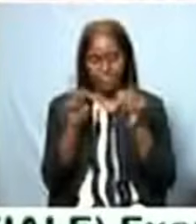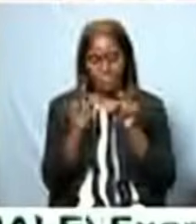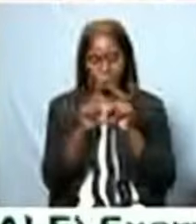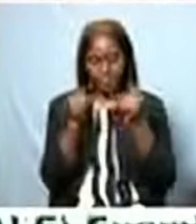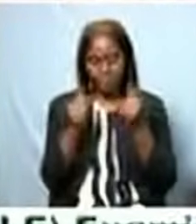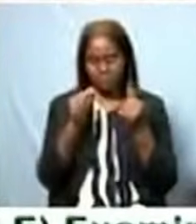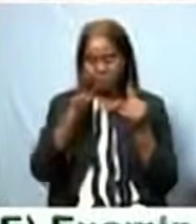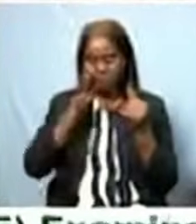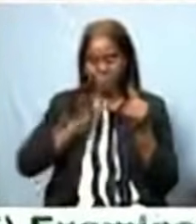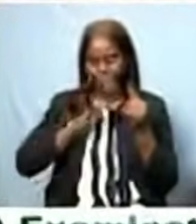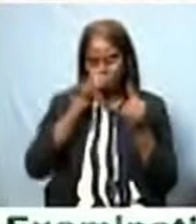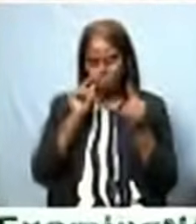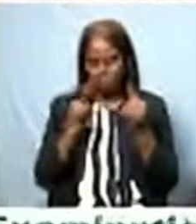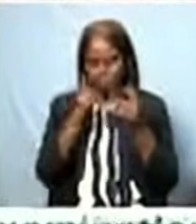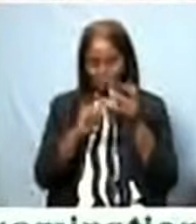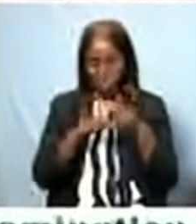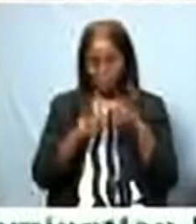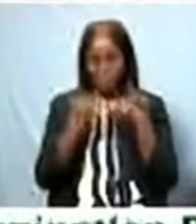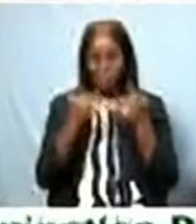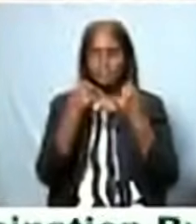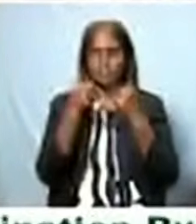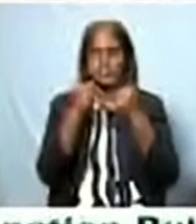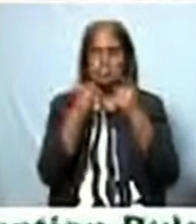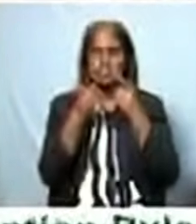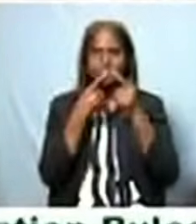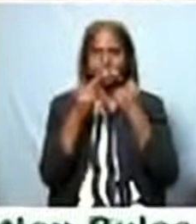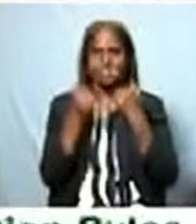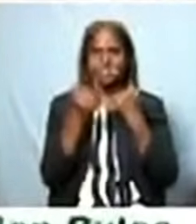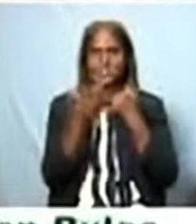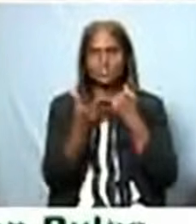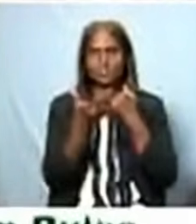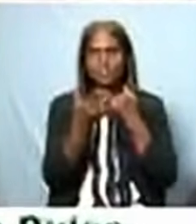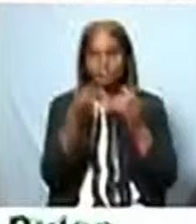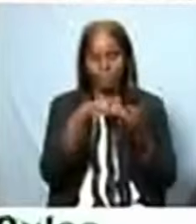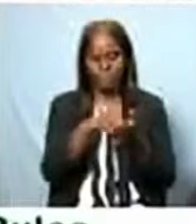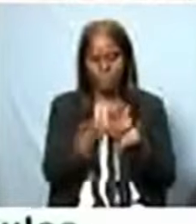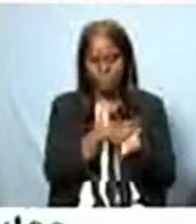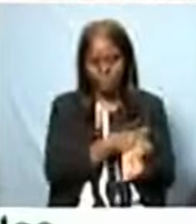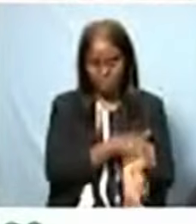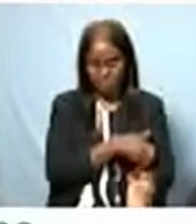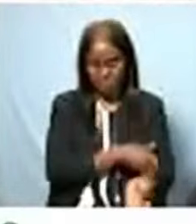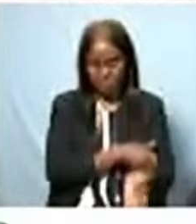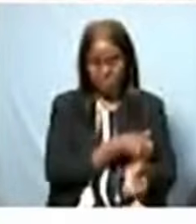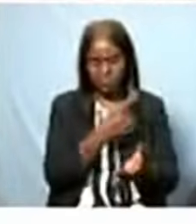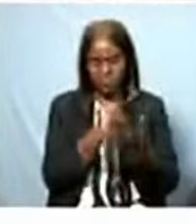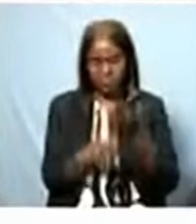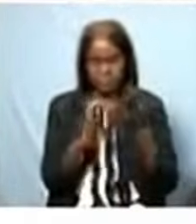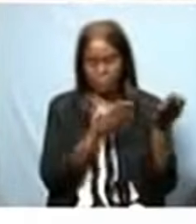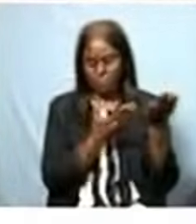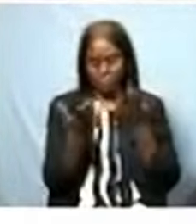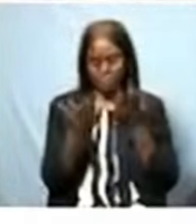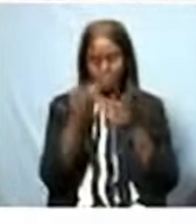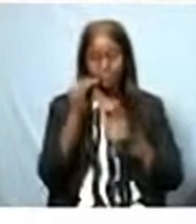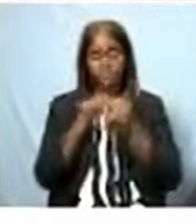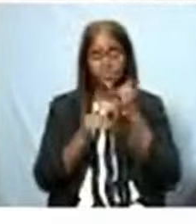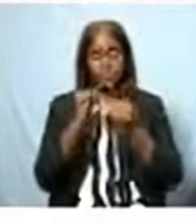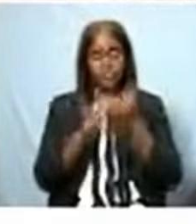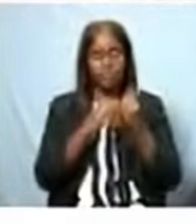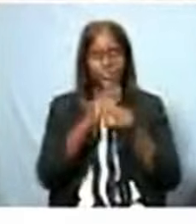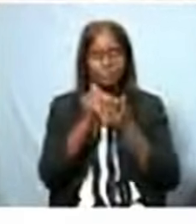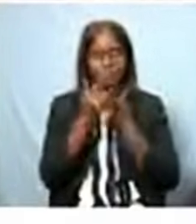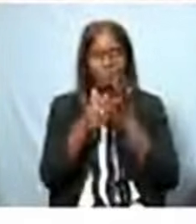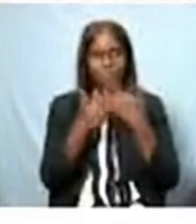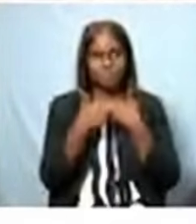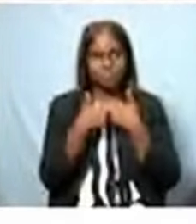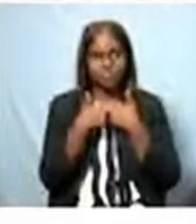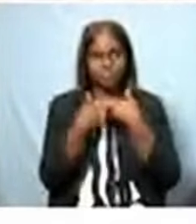therefore, Madam Speaker, what I'm trying to say is that these exams, which I was supposed to bring in the conclusion, are